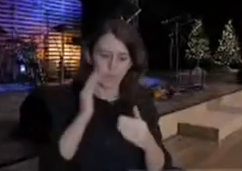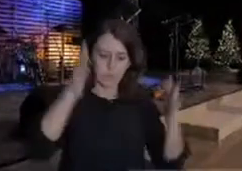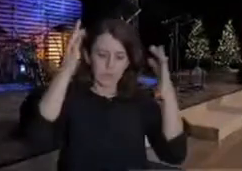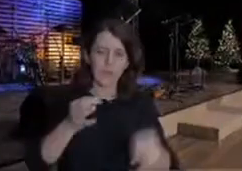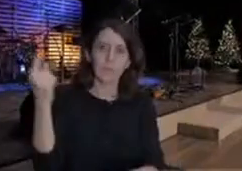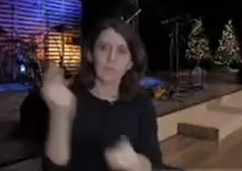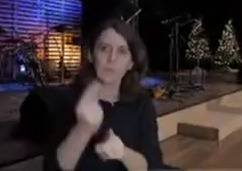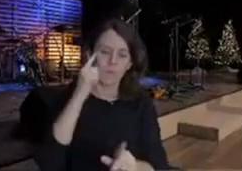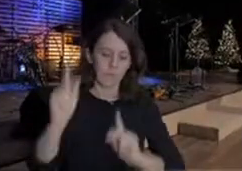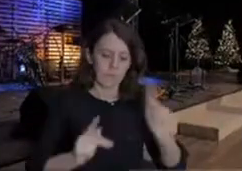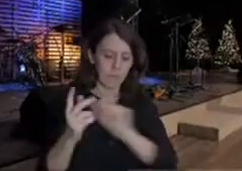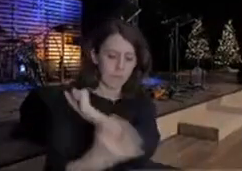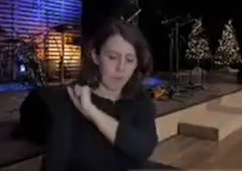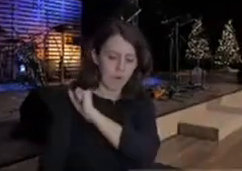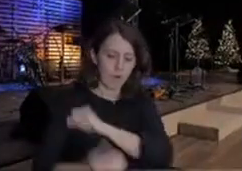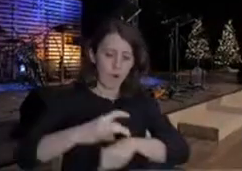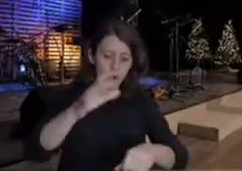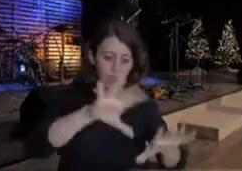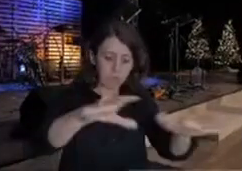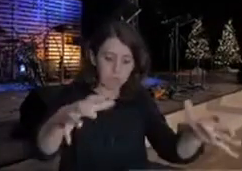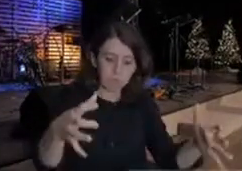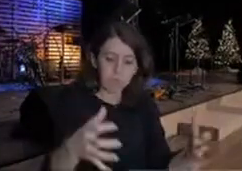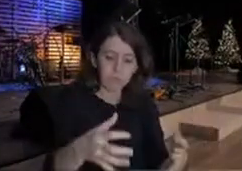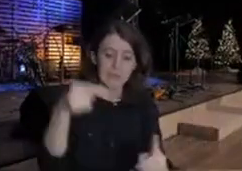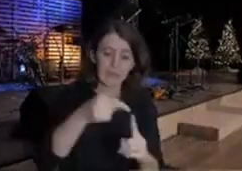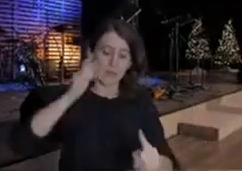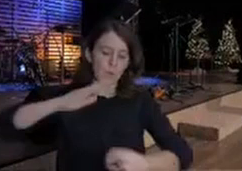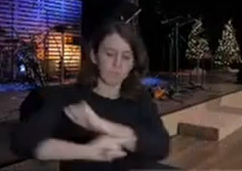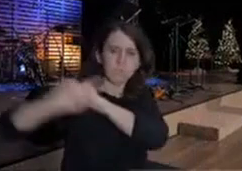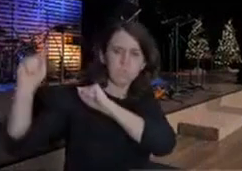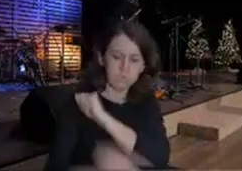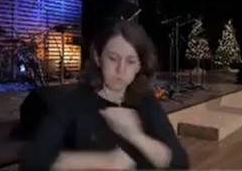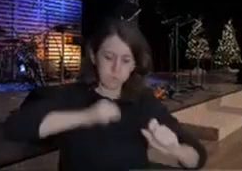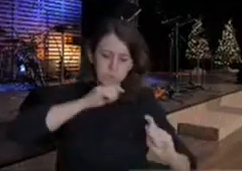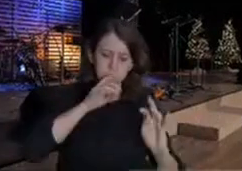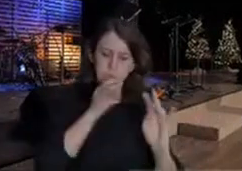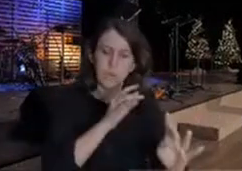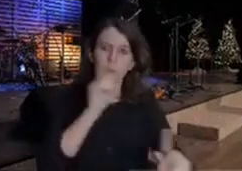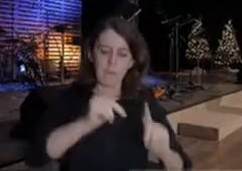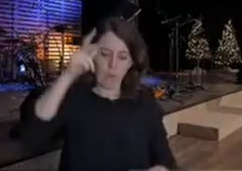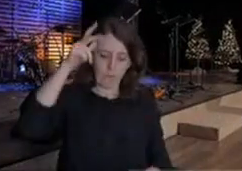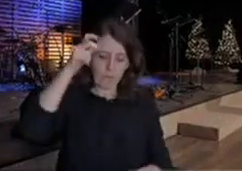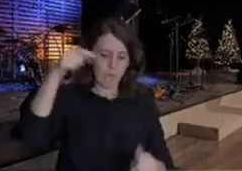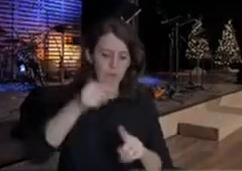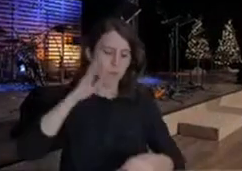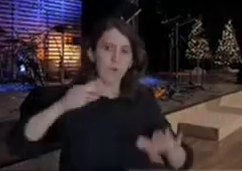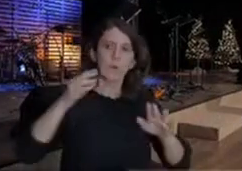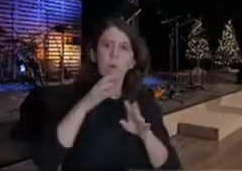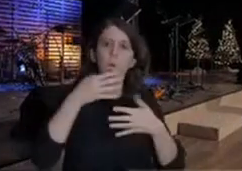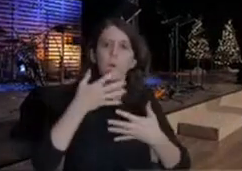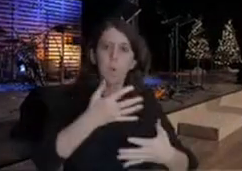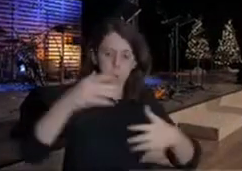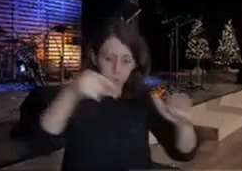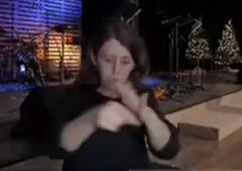will strike the earth with the rod of his mouth. With the breath of his lips, he will slay the wicked. Righteousness will be his belt,